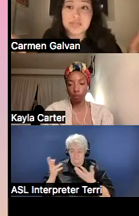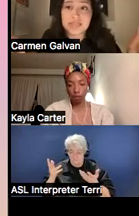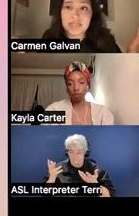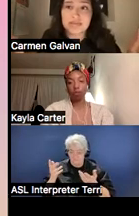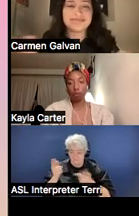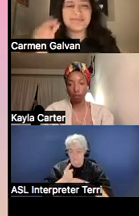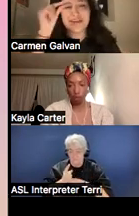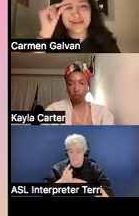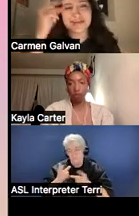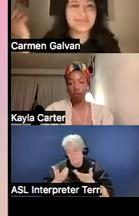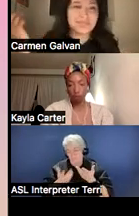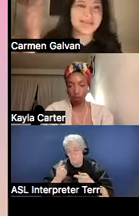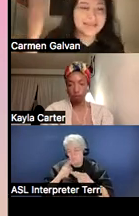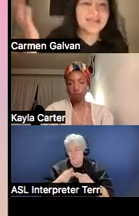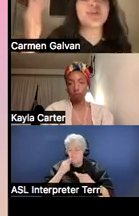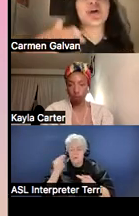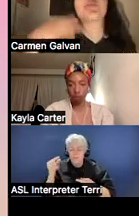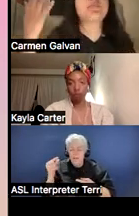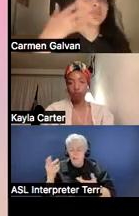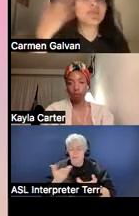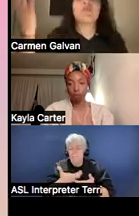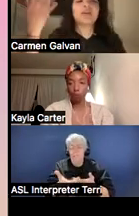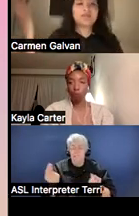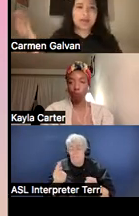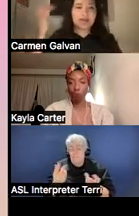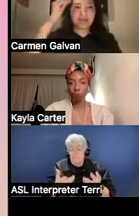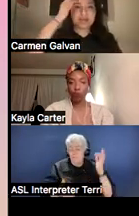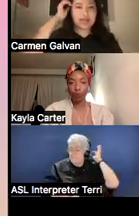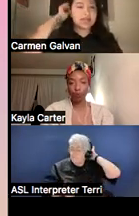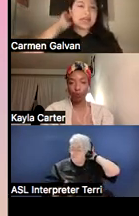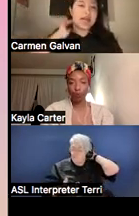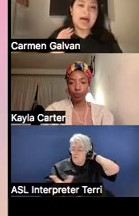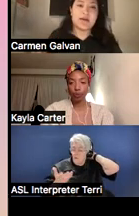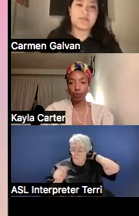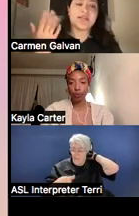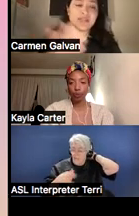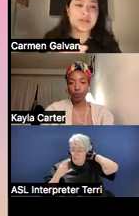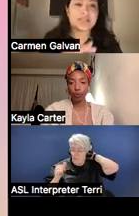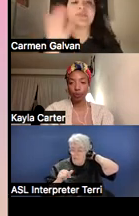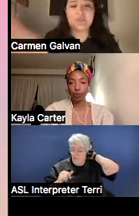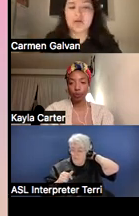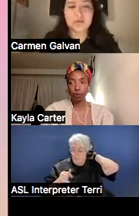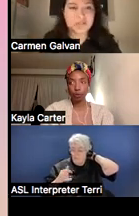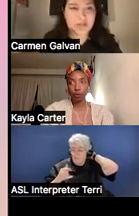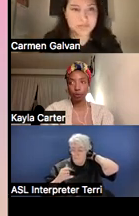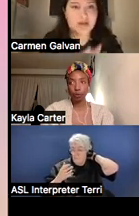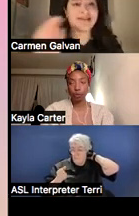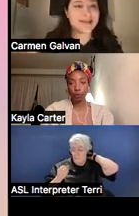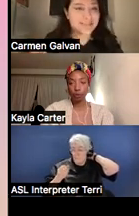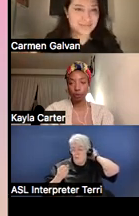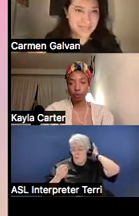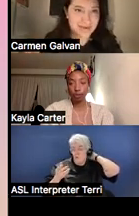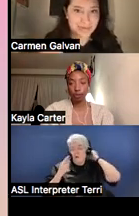So things like that, very little, but you know, whatever that might look like. And so, yes, but also we'll talk